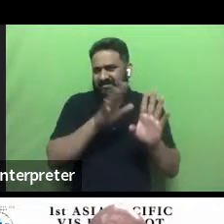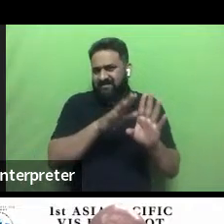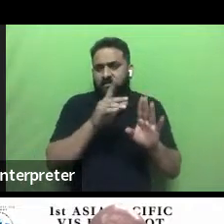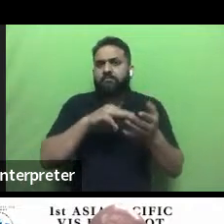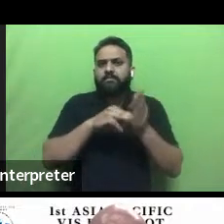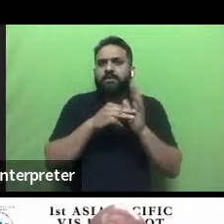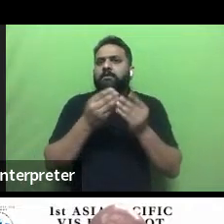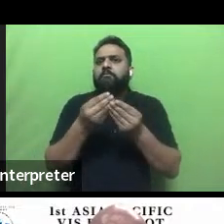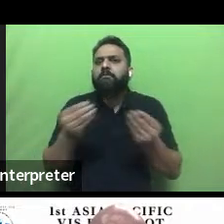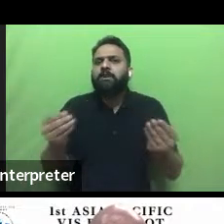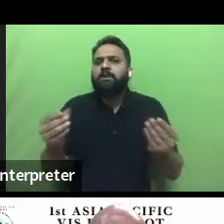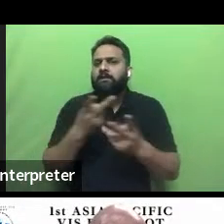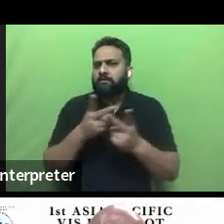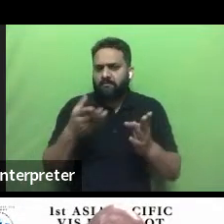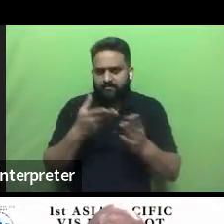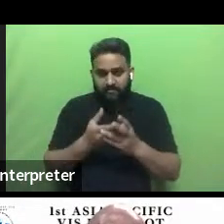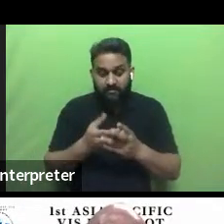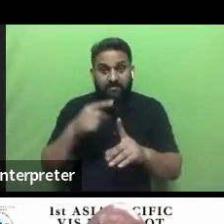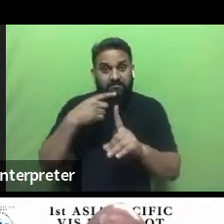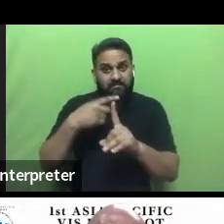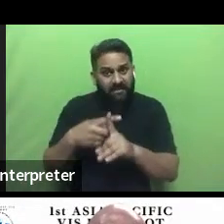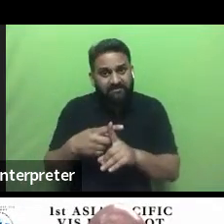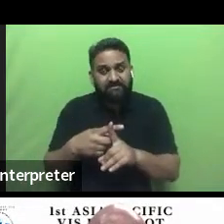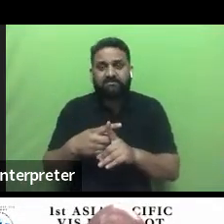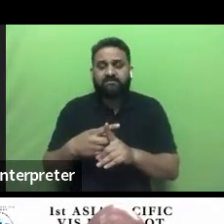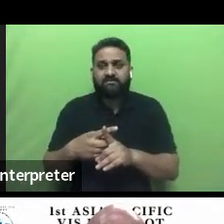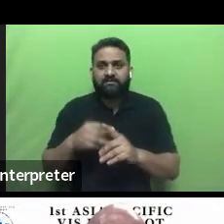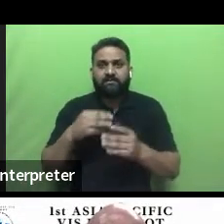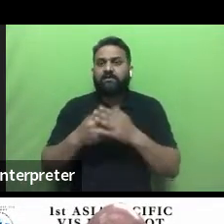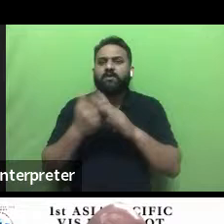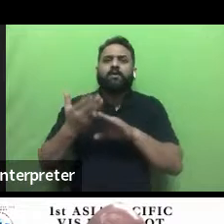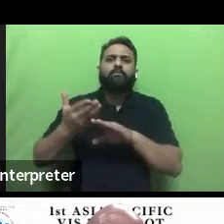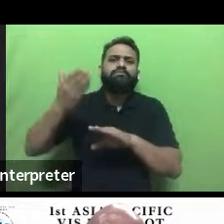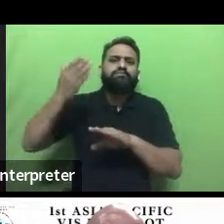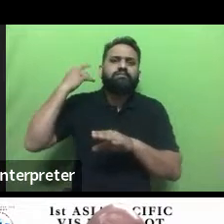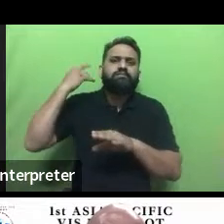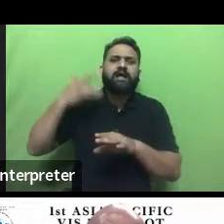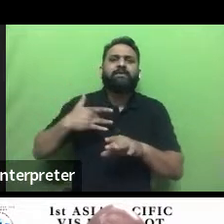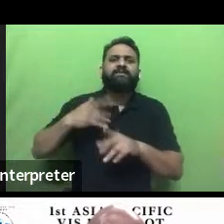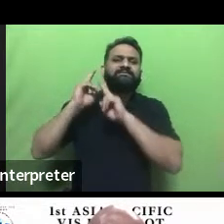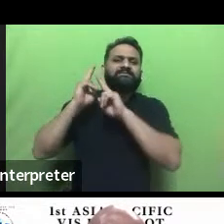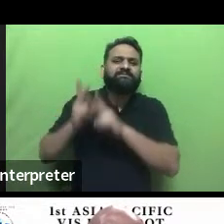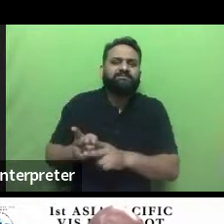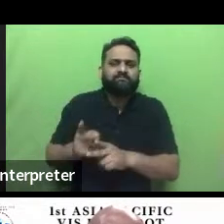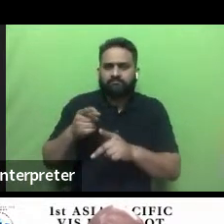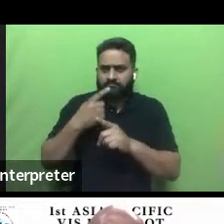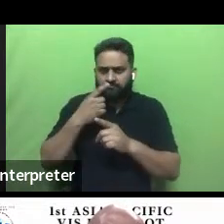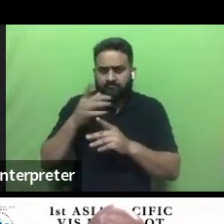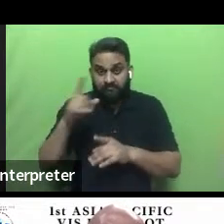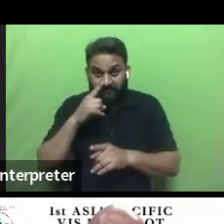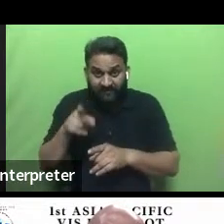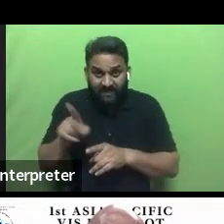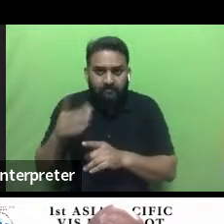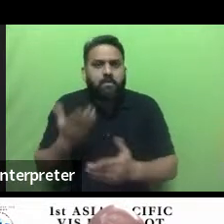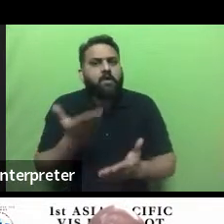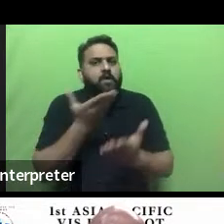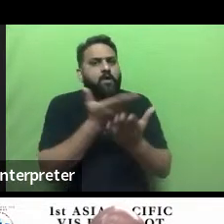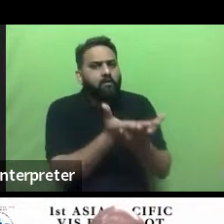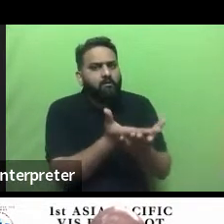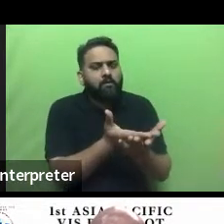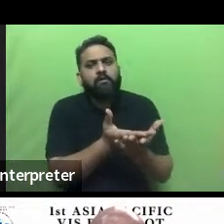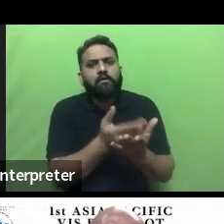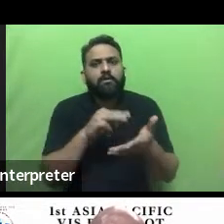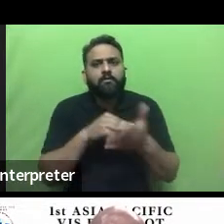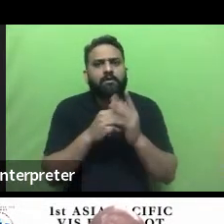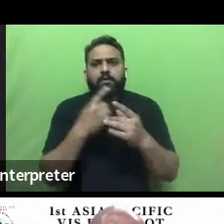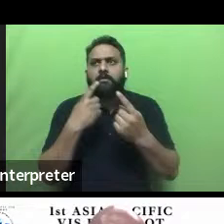commodities. Additionally, not following the previous practice wherein she would herself place an offer without consultation